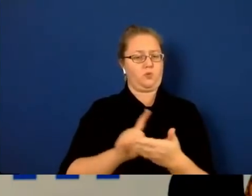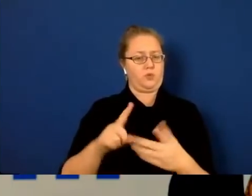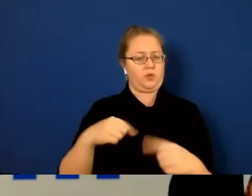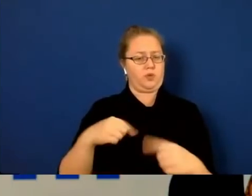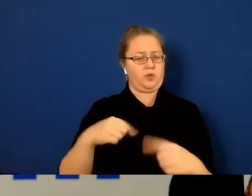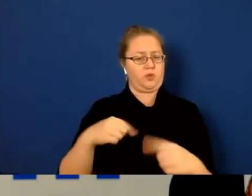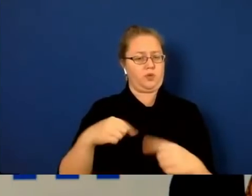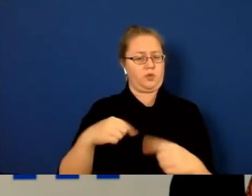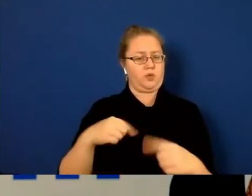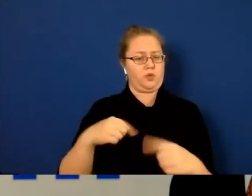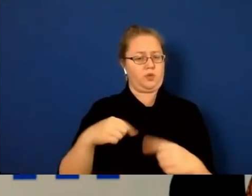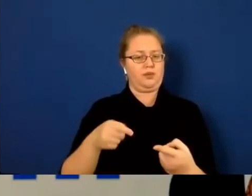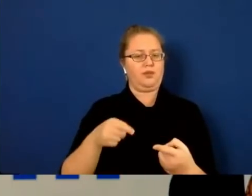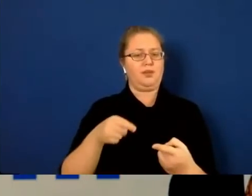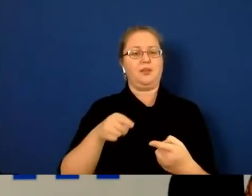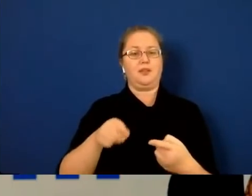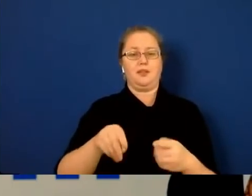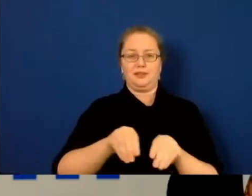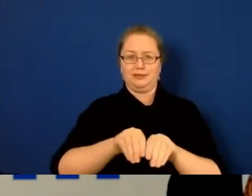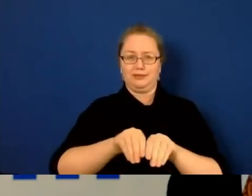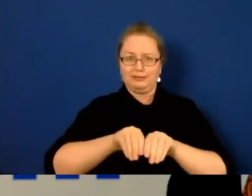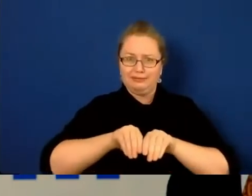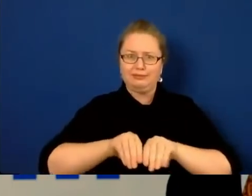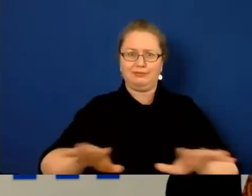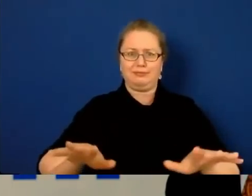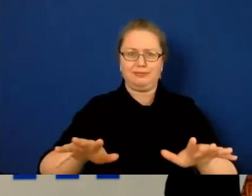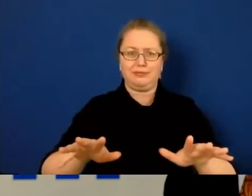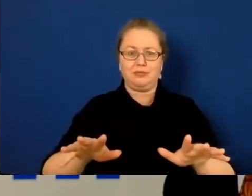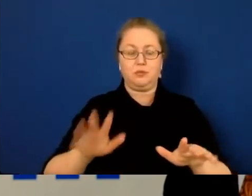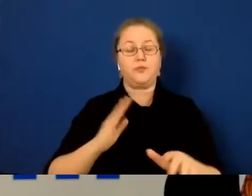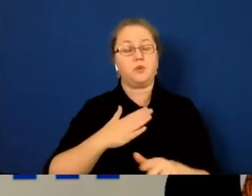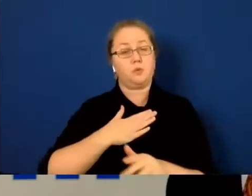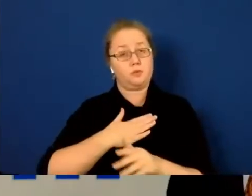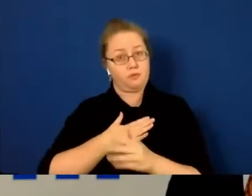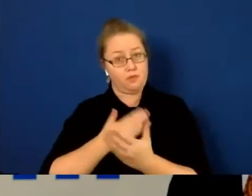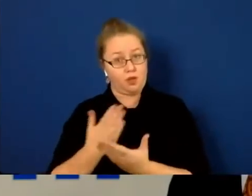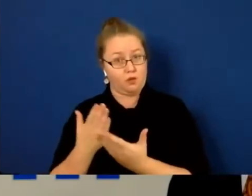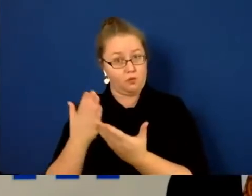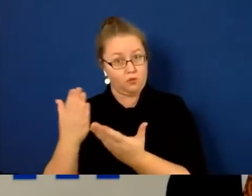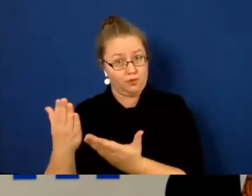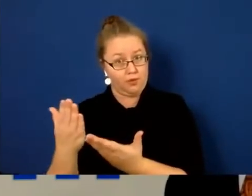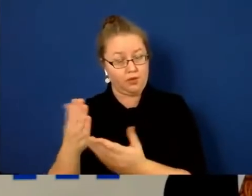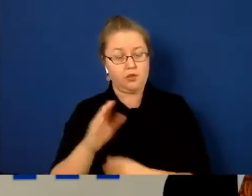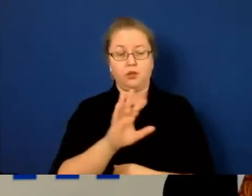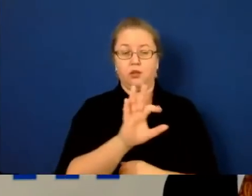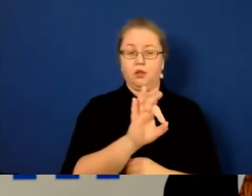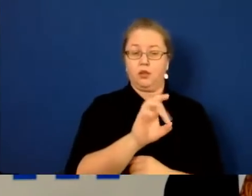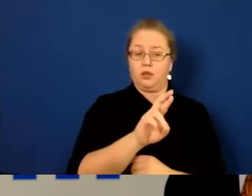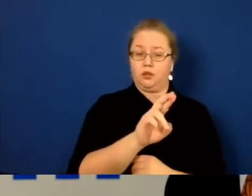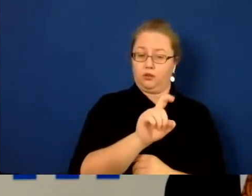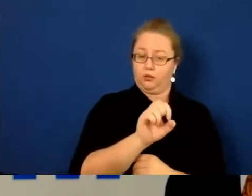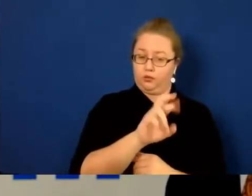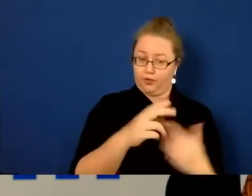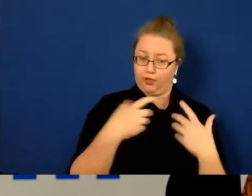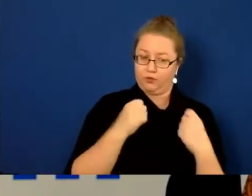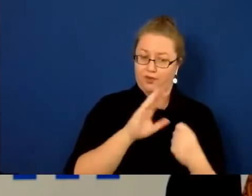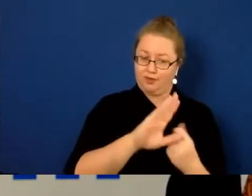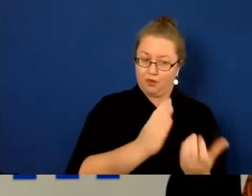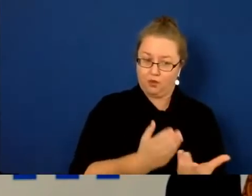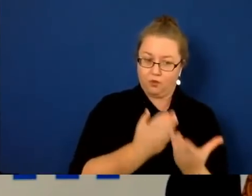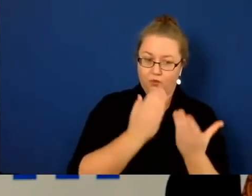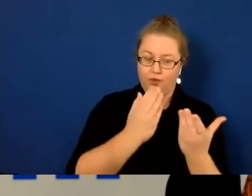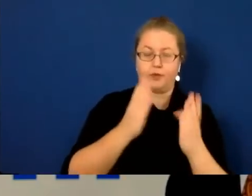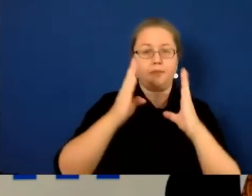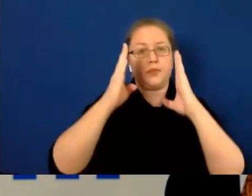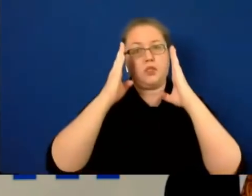are following the recommendations that we have. And it's very clear for people to see from the data. We know there's a lot of